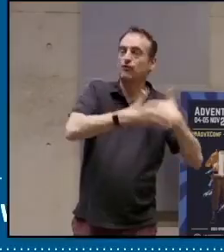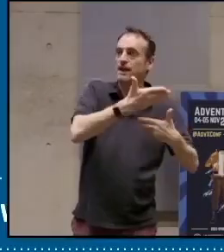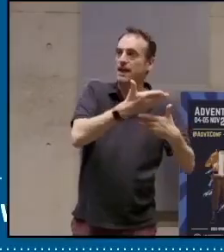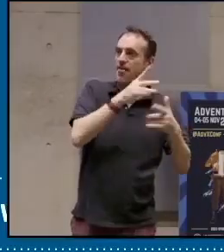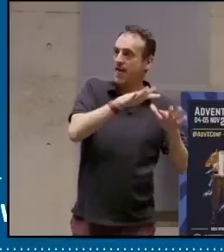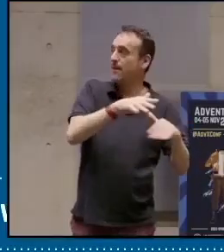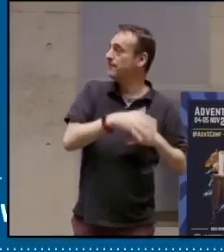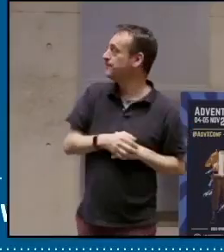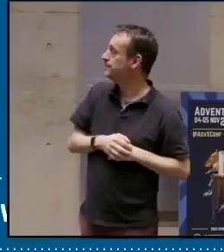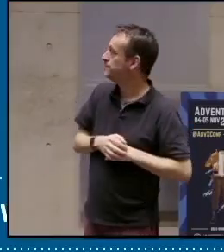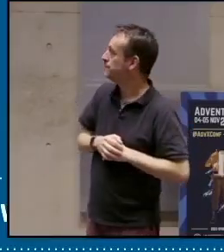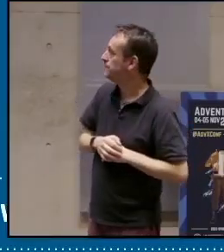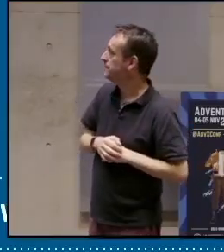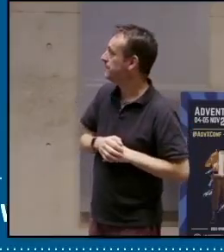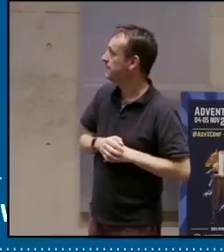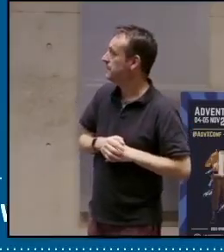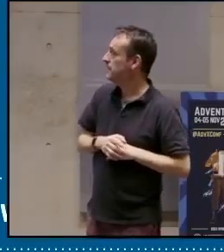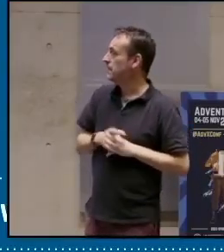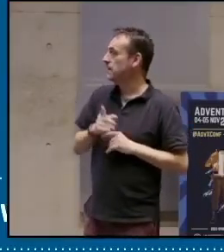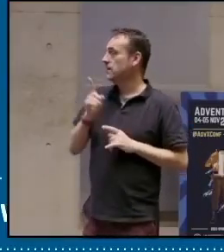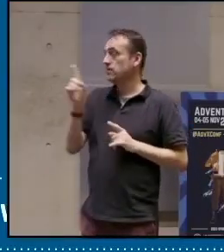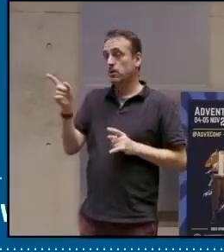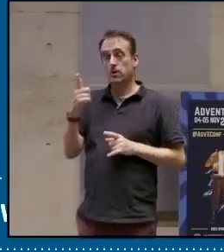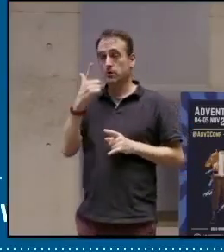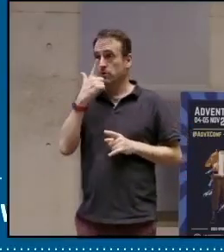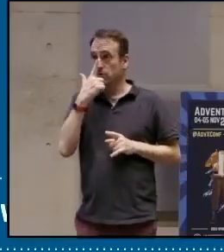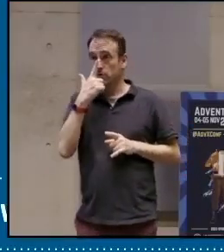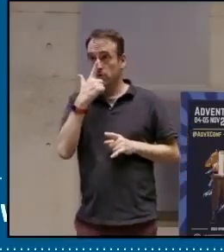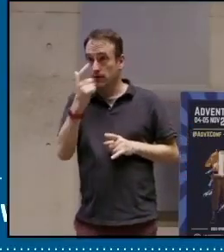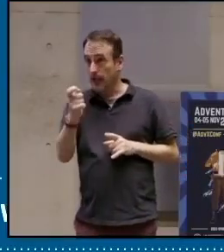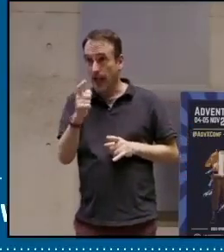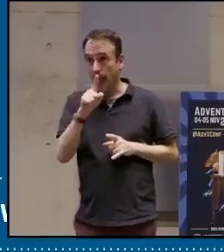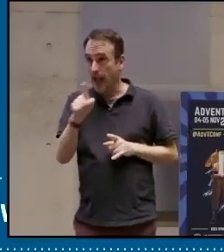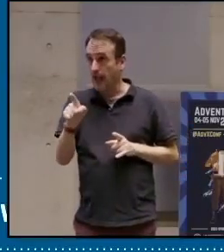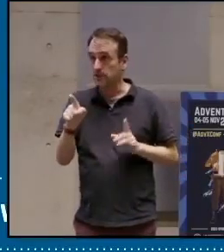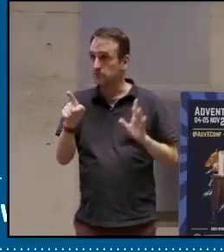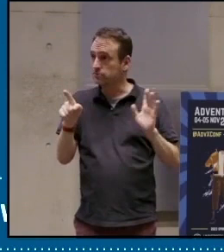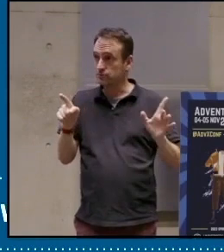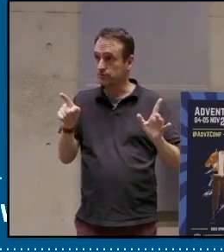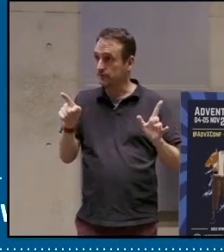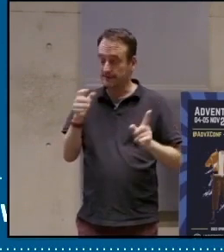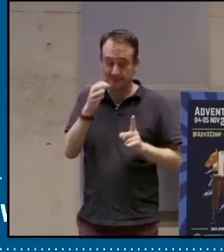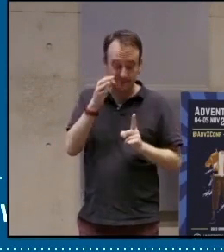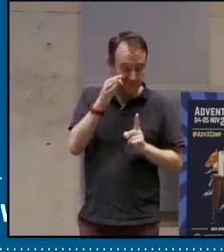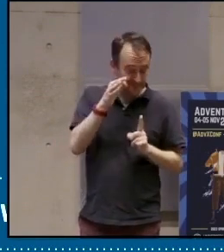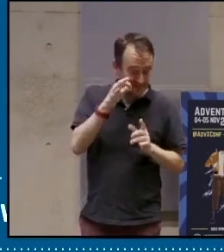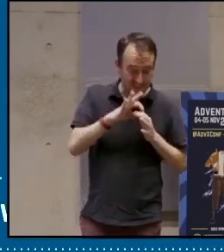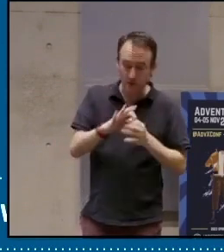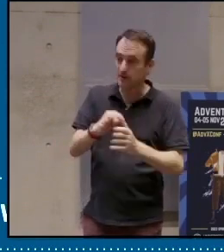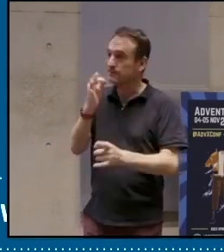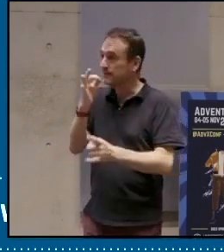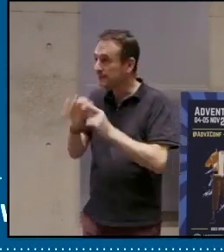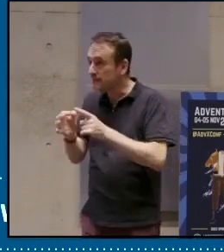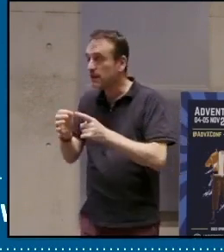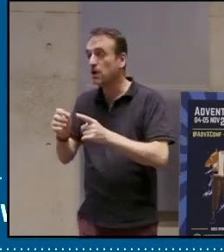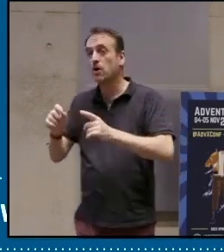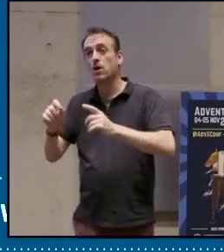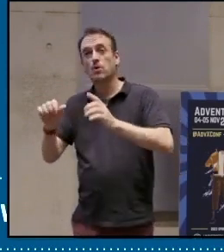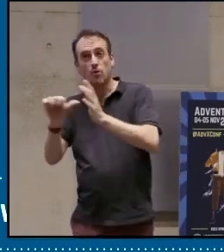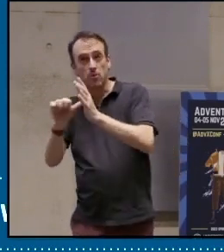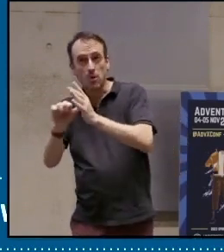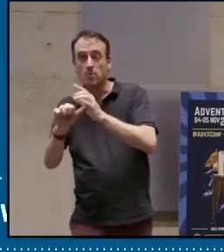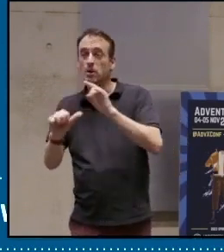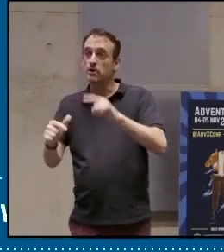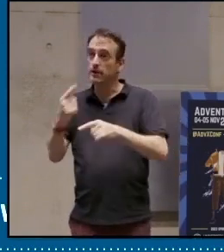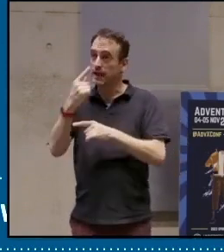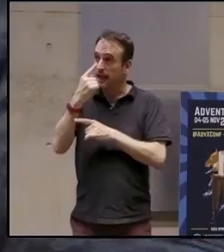only useful at the start of a game project. You can also do this if you're solving a very specific narrative problem. Maybe you need to invent a town your protagonists are going to visit. You need to